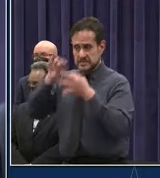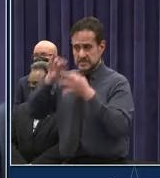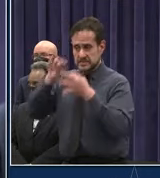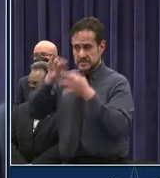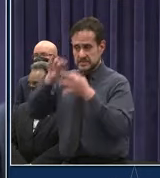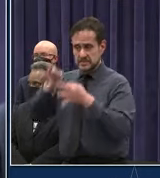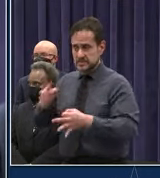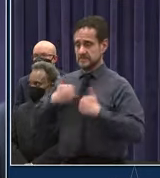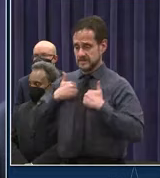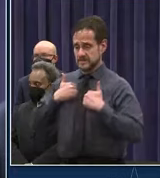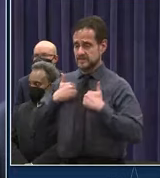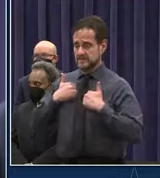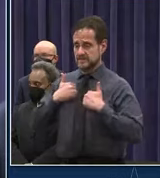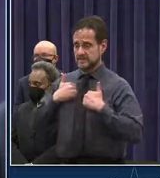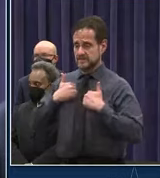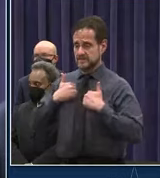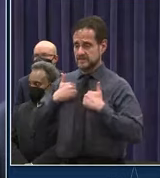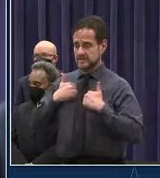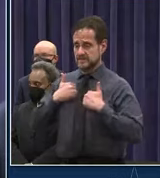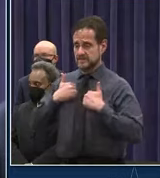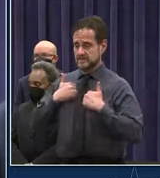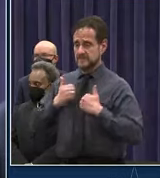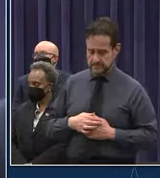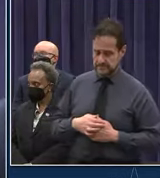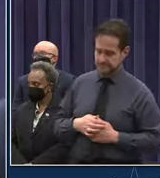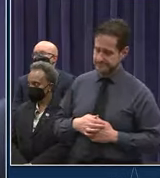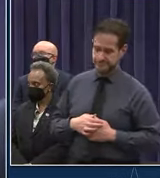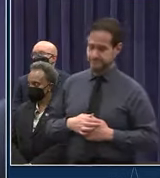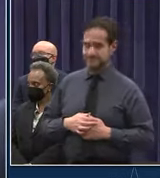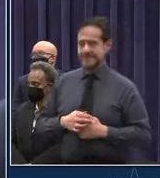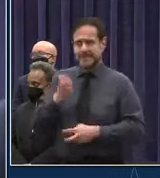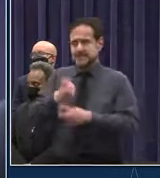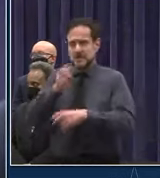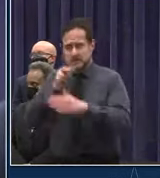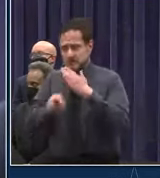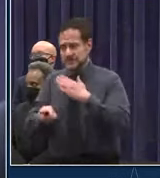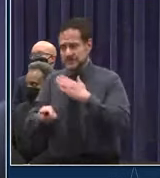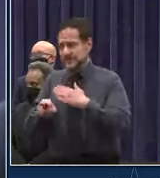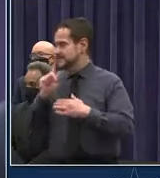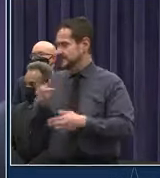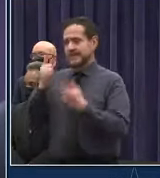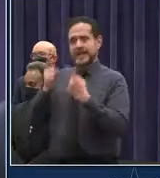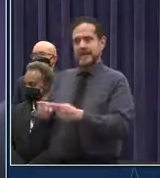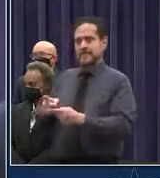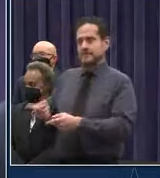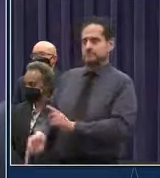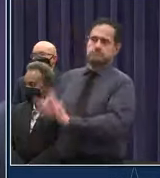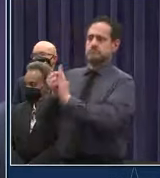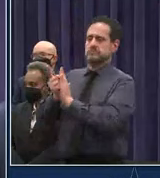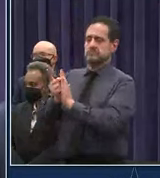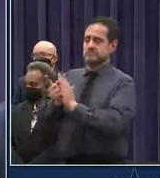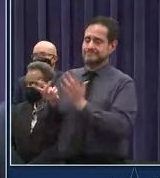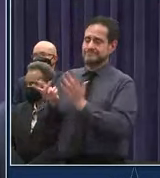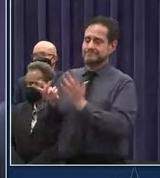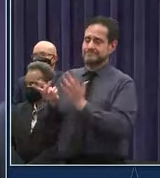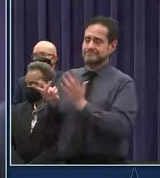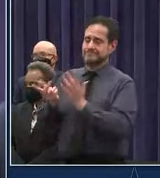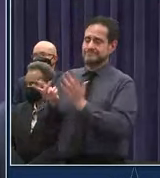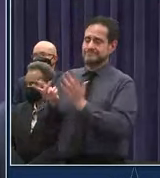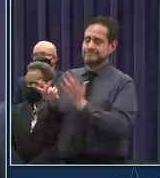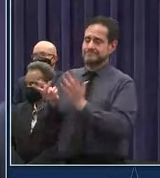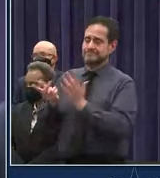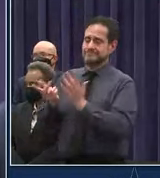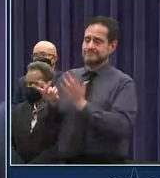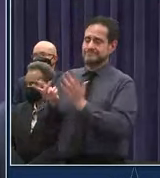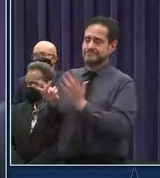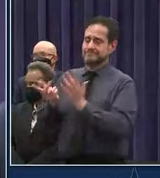things happening to, this is not a planned, this wasn't a hit or anything like that where adults are conspiring.